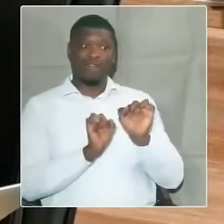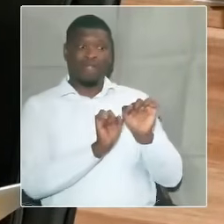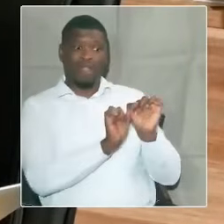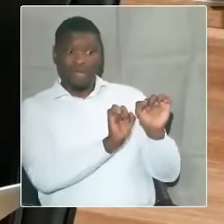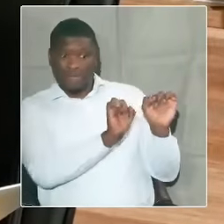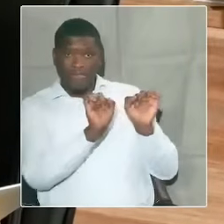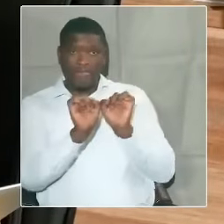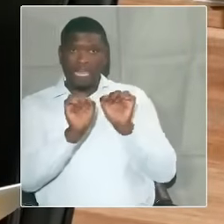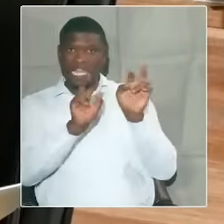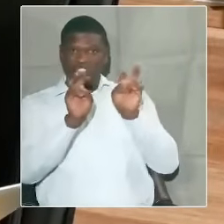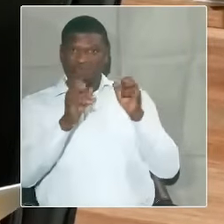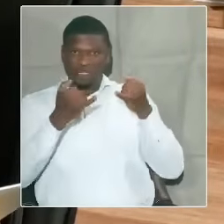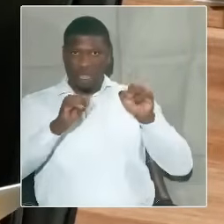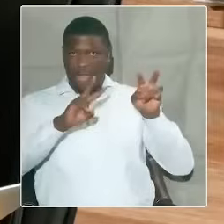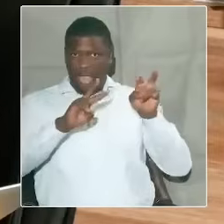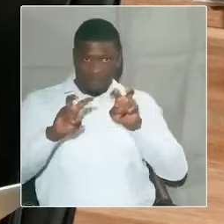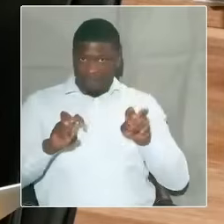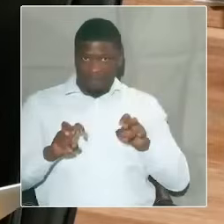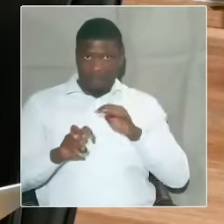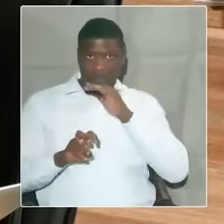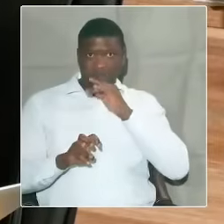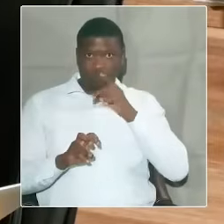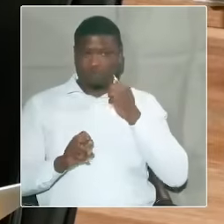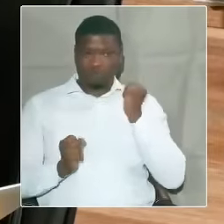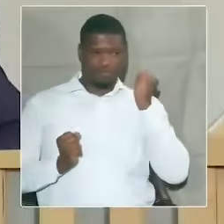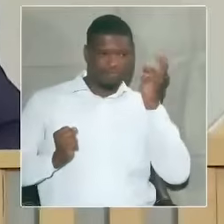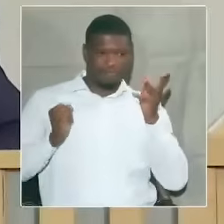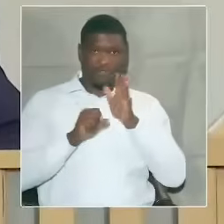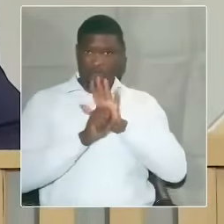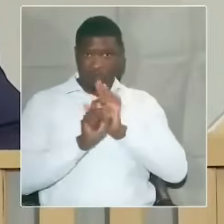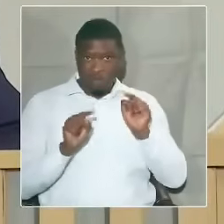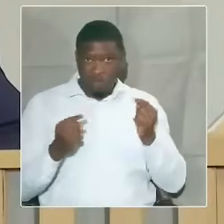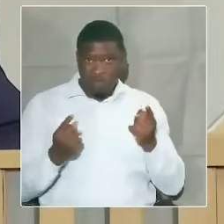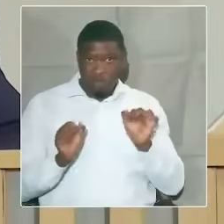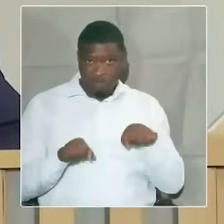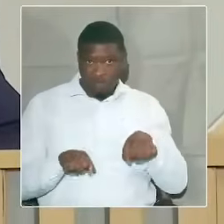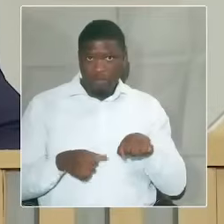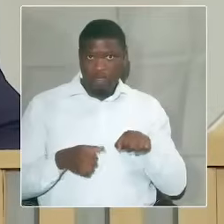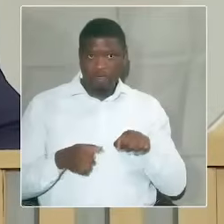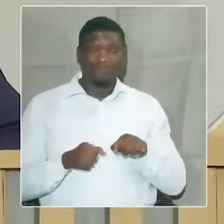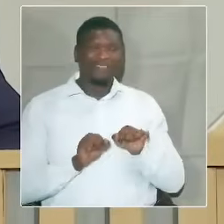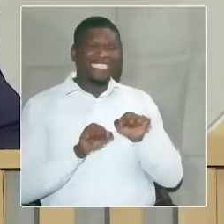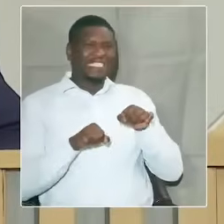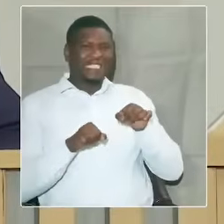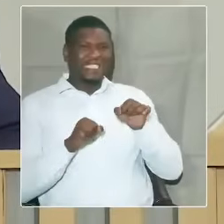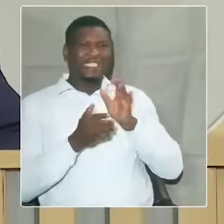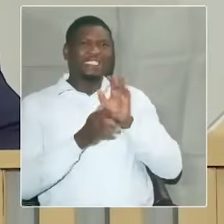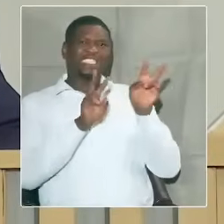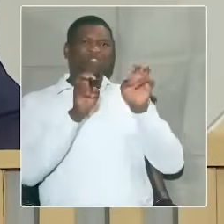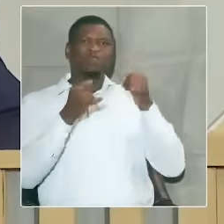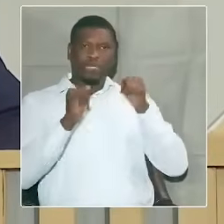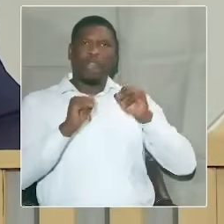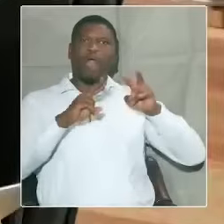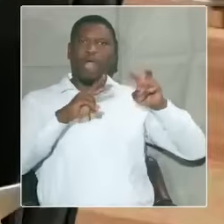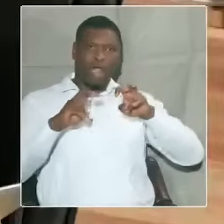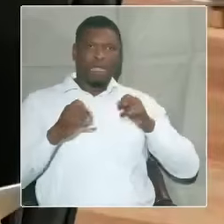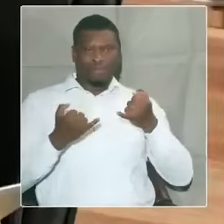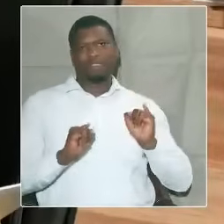of the fact that those matters are still under investigation? Correct. They